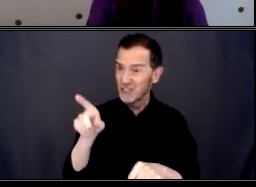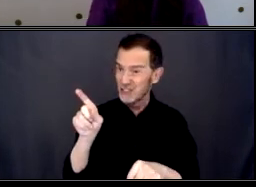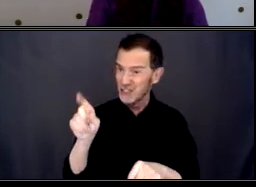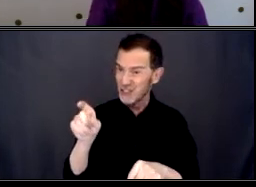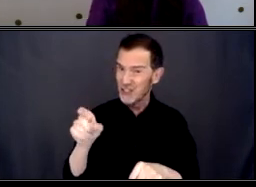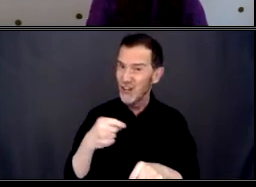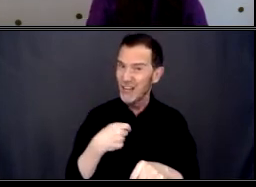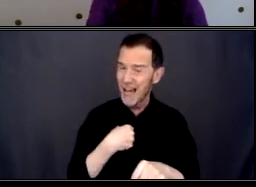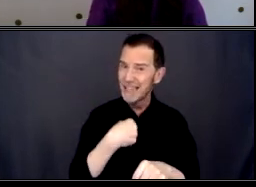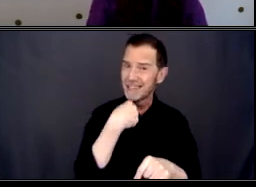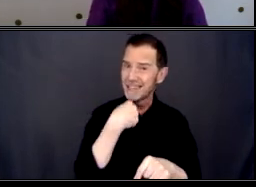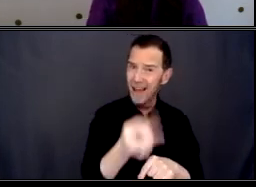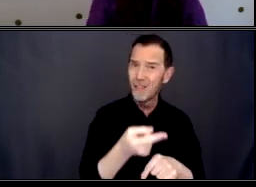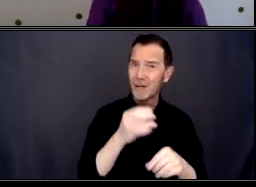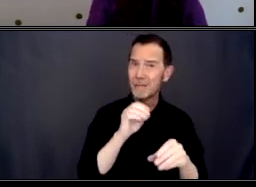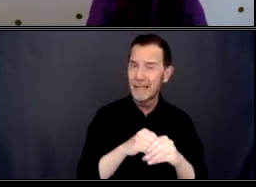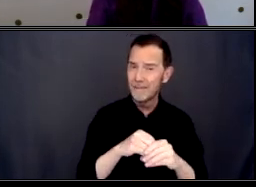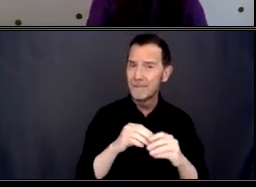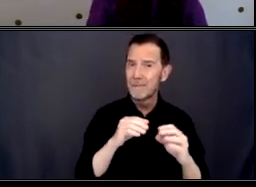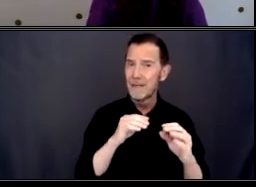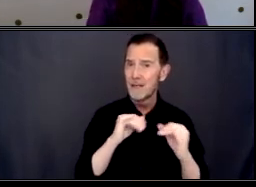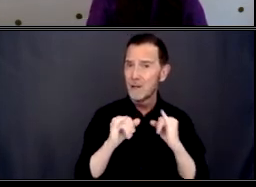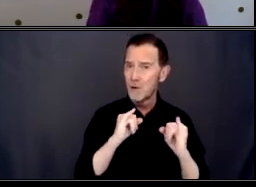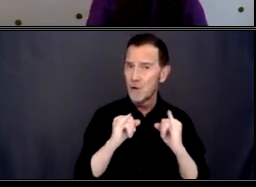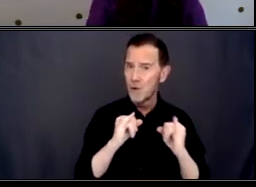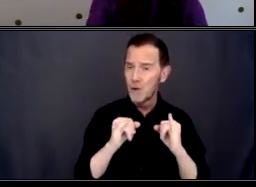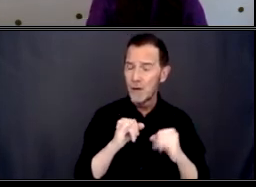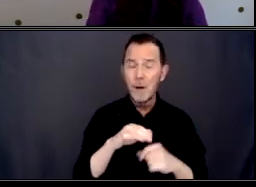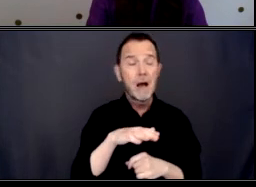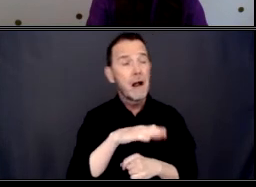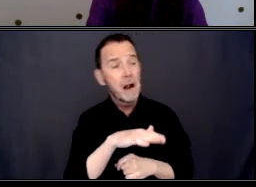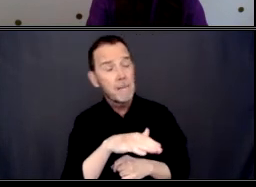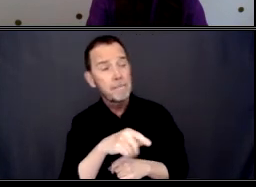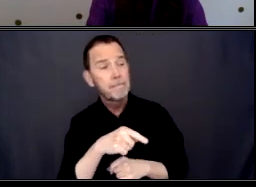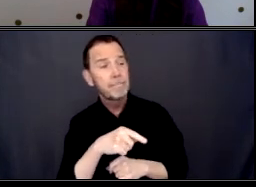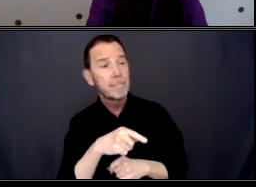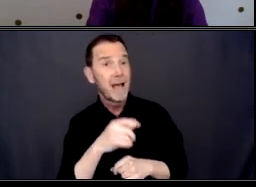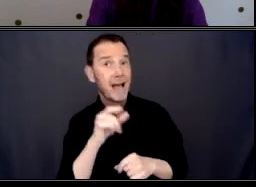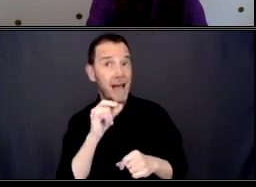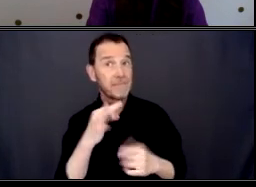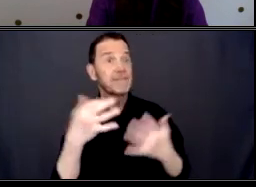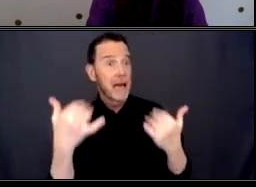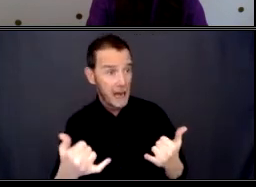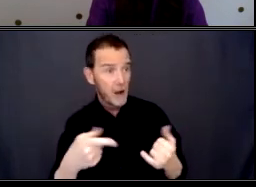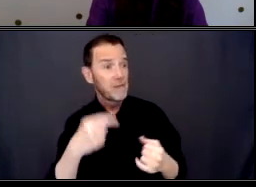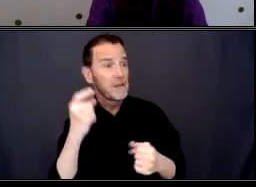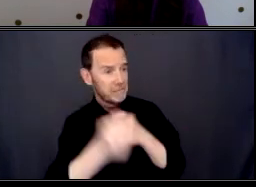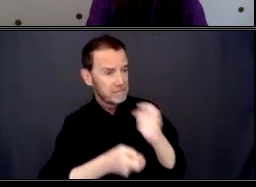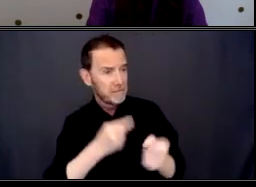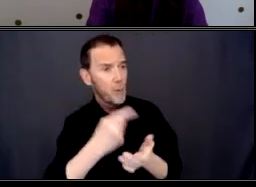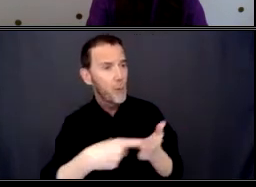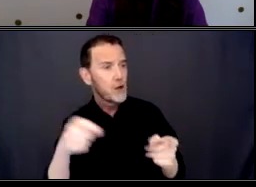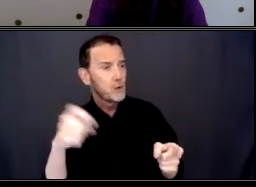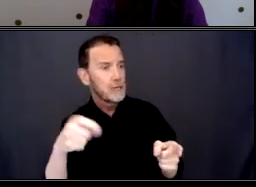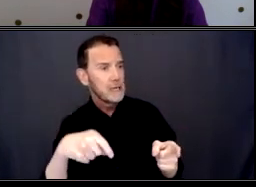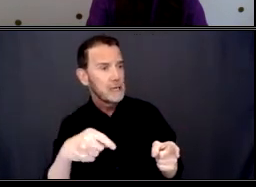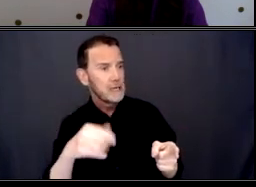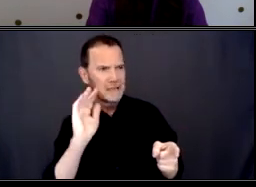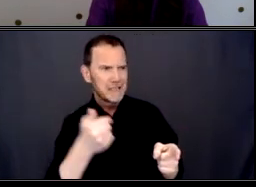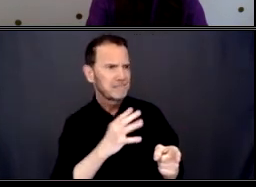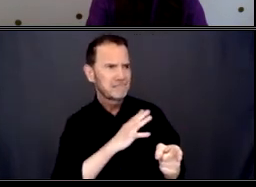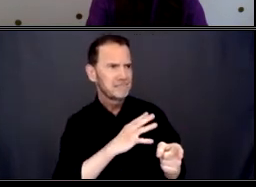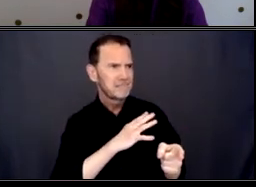you everything you want or you need to do your job well, and you have the resources. What's the next step? What's